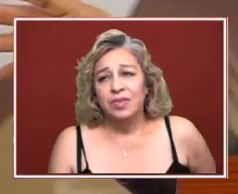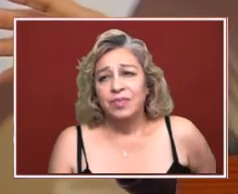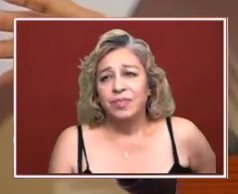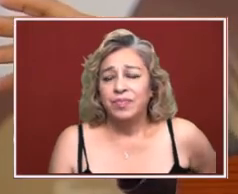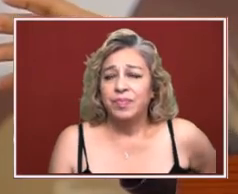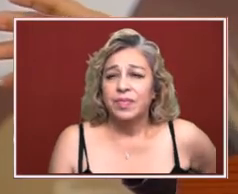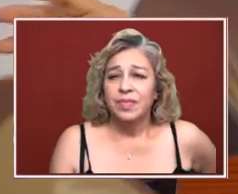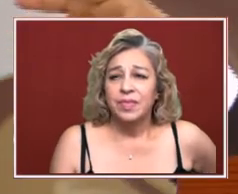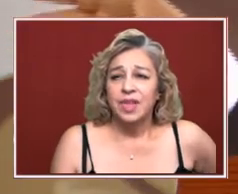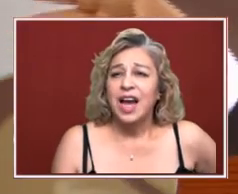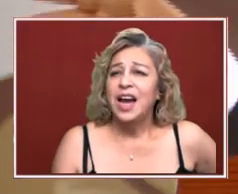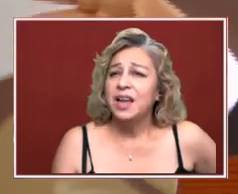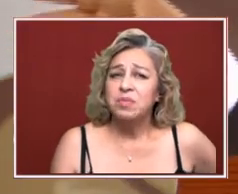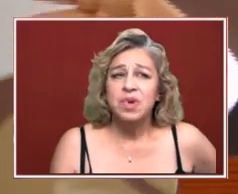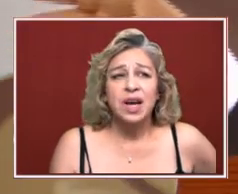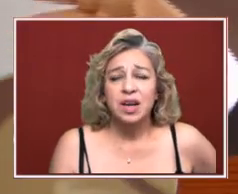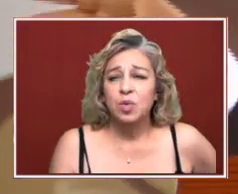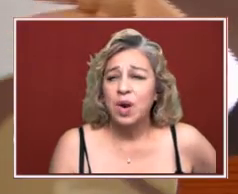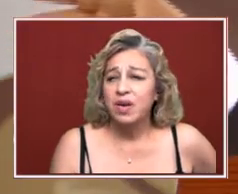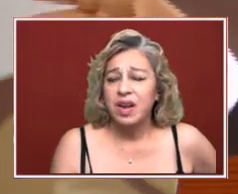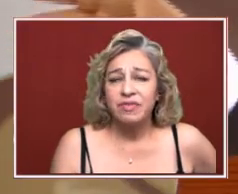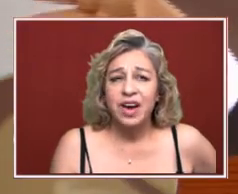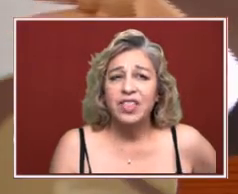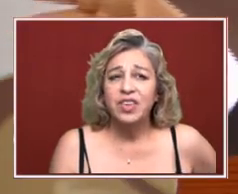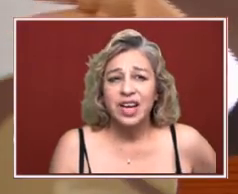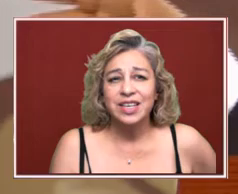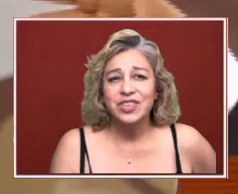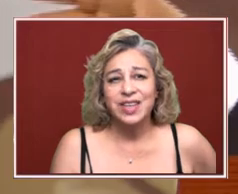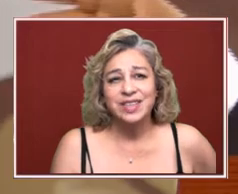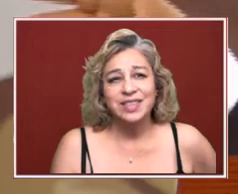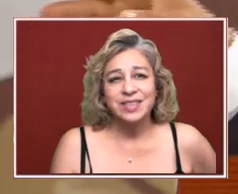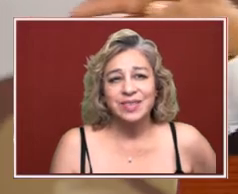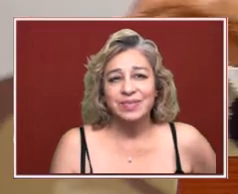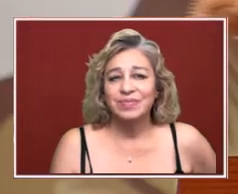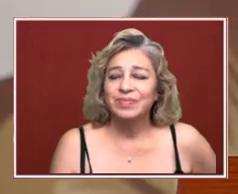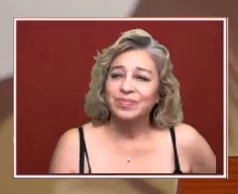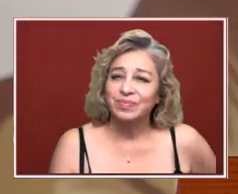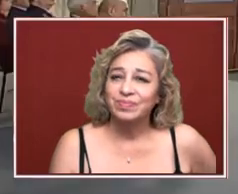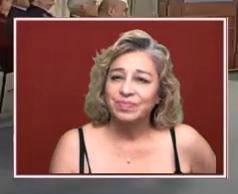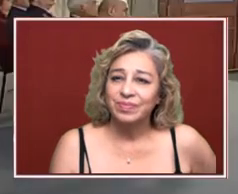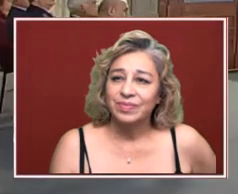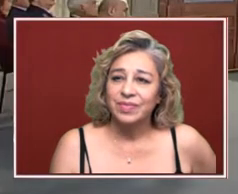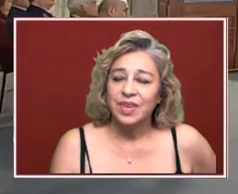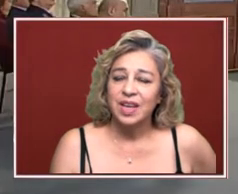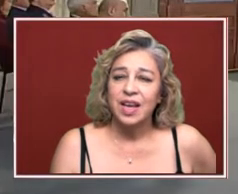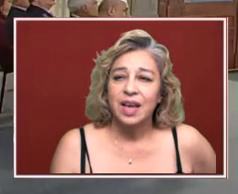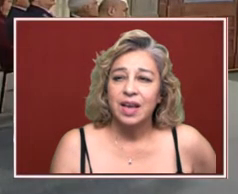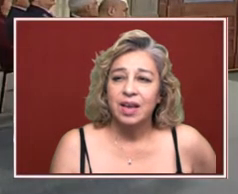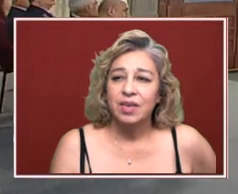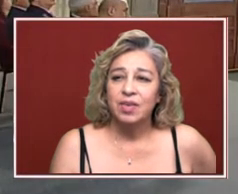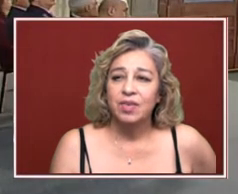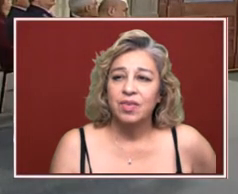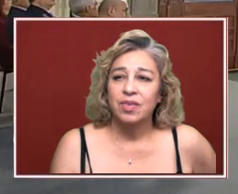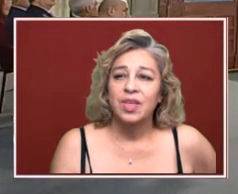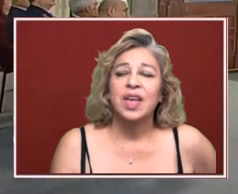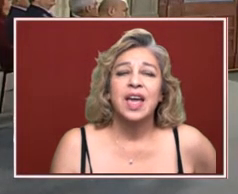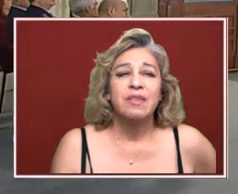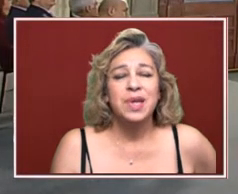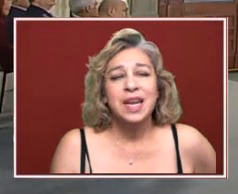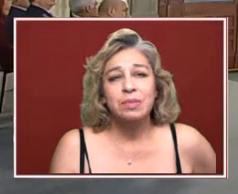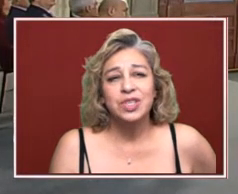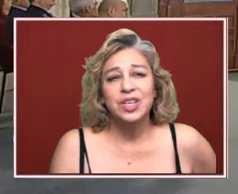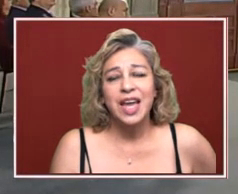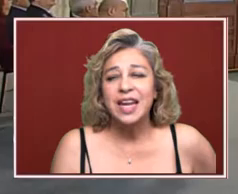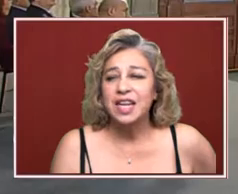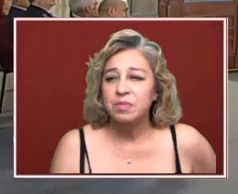otros países, I am not aware if other countries, han logrado, porque esto es producto, have